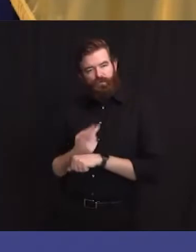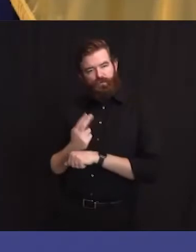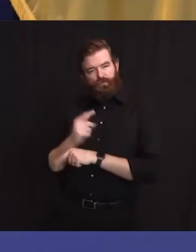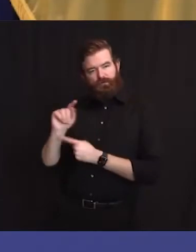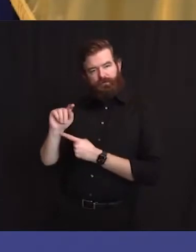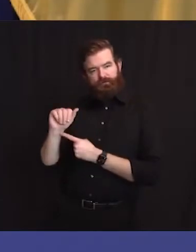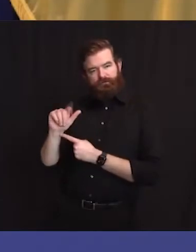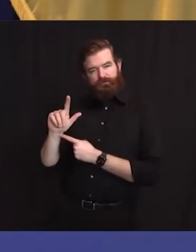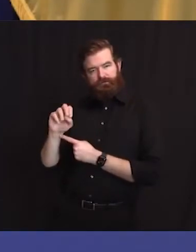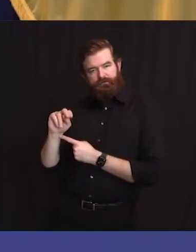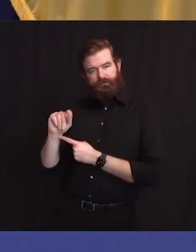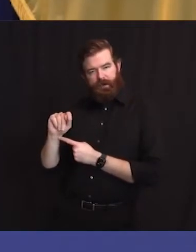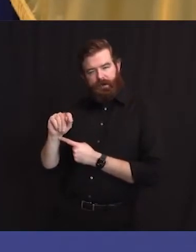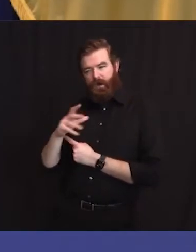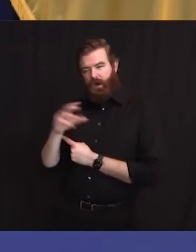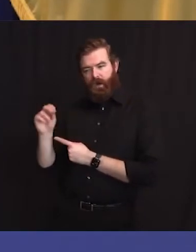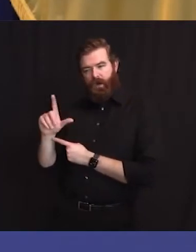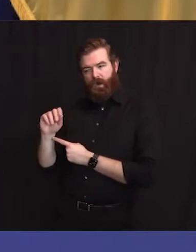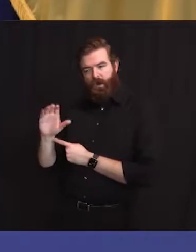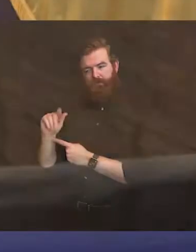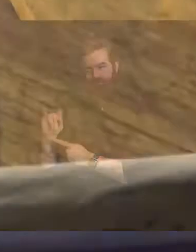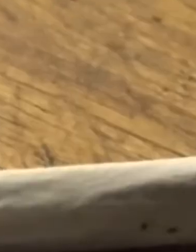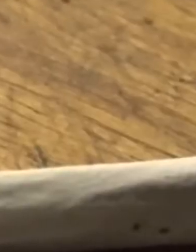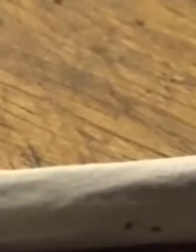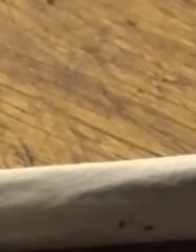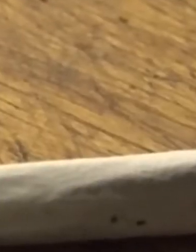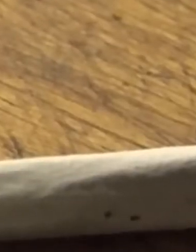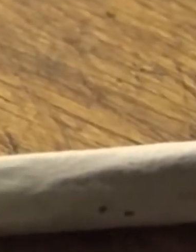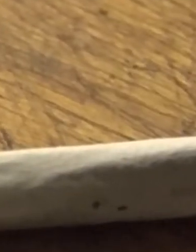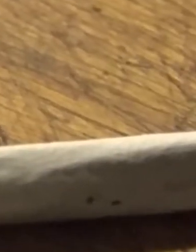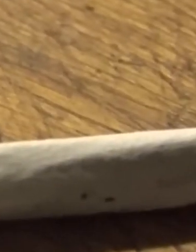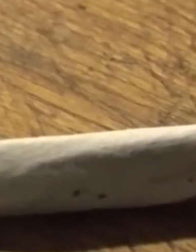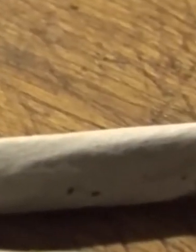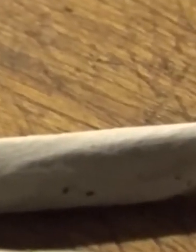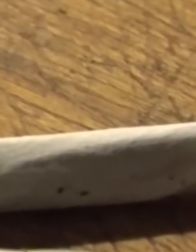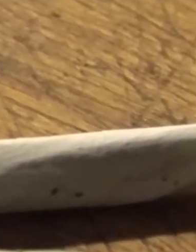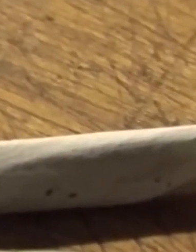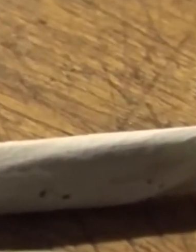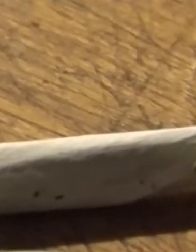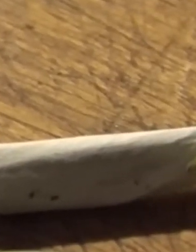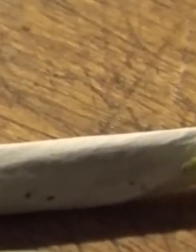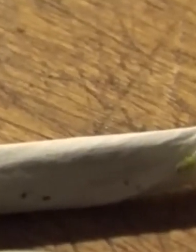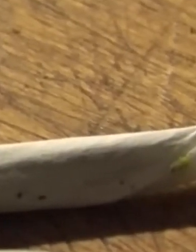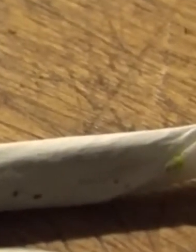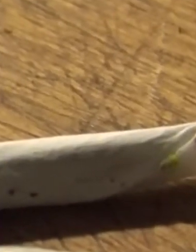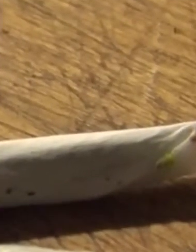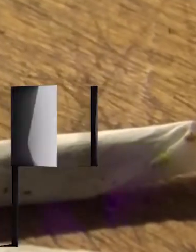and as currently written, Murphy will sign. A voting session is scheduled for Monday.